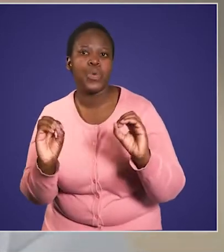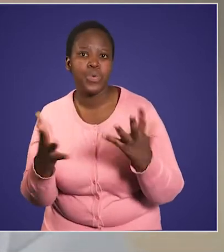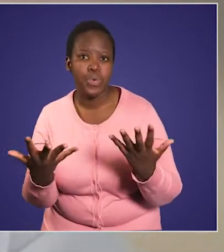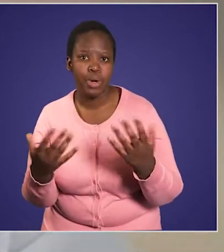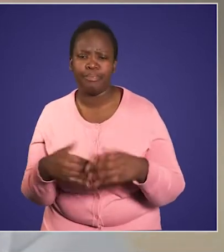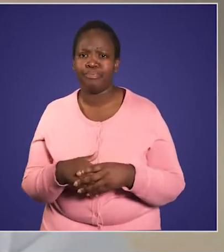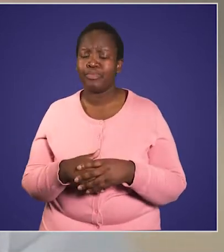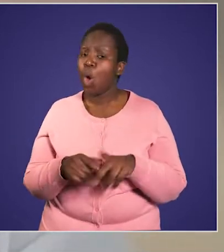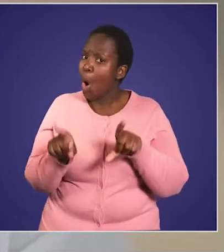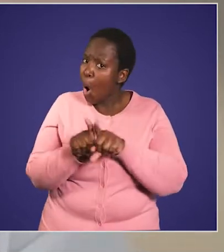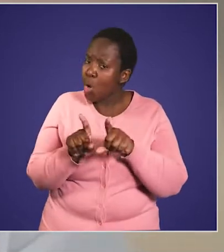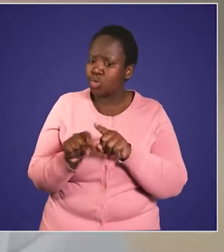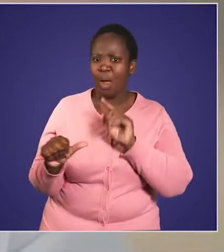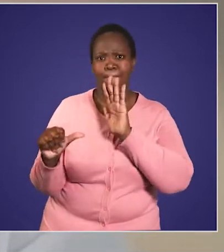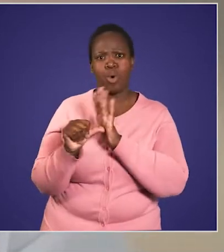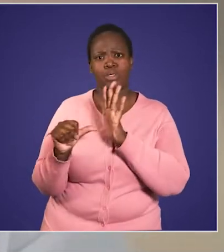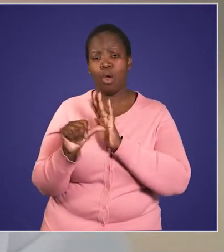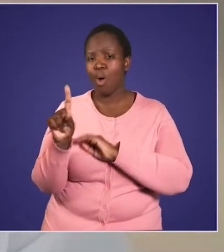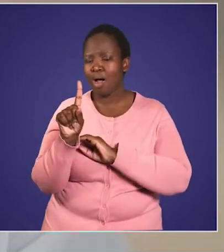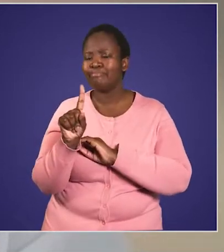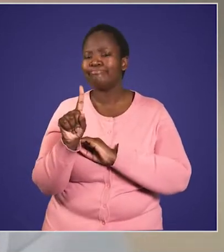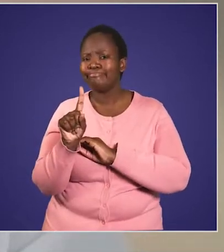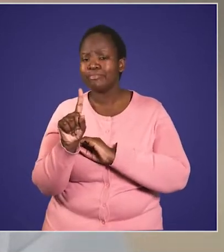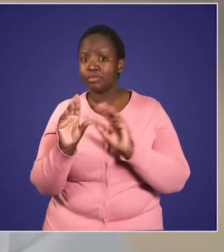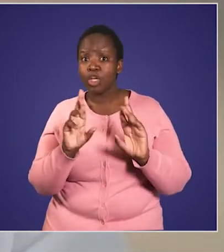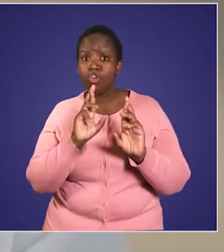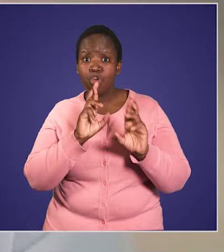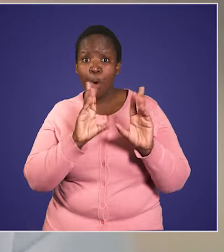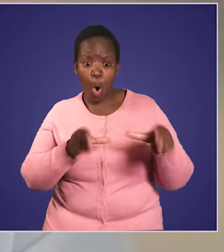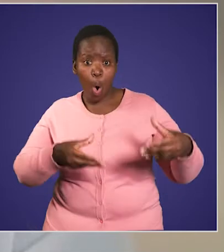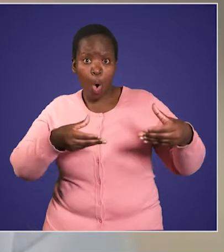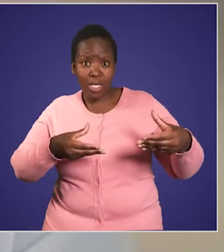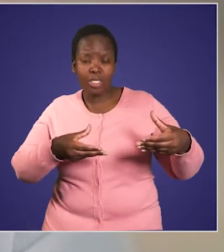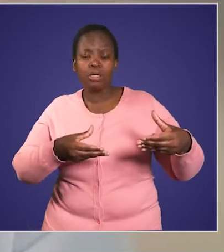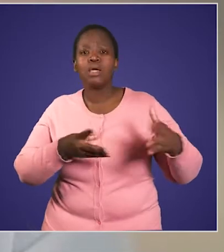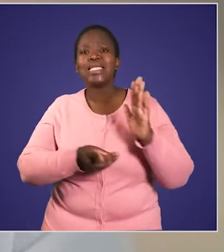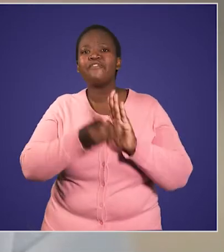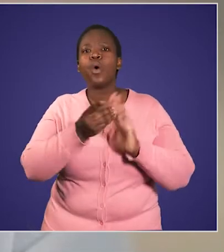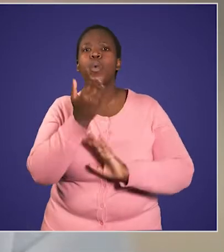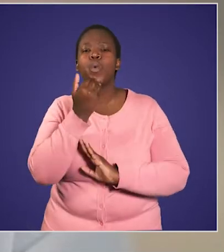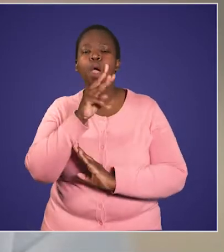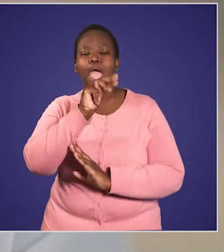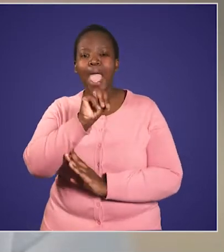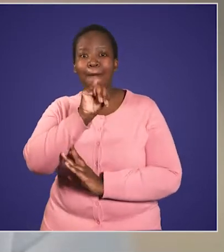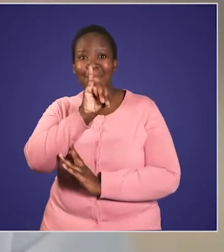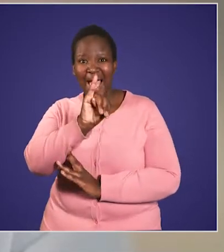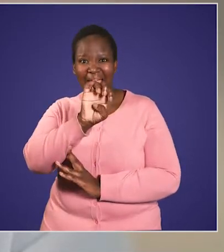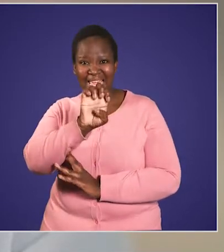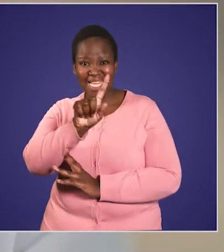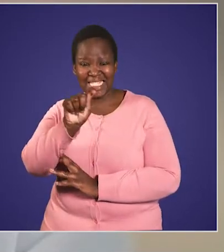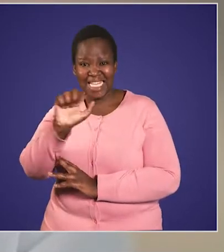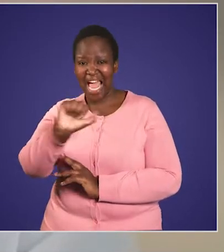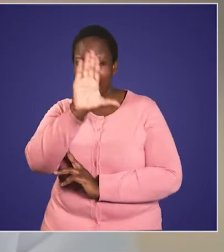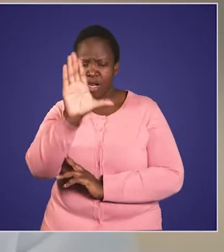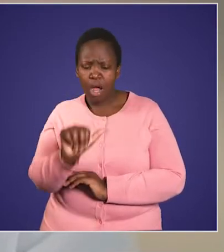it's also important to mention the report which has been developed by MIET Africa to assess the